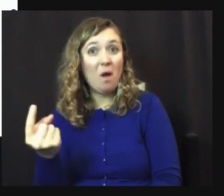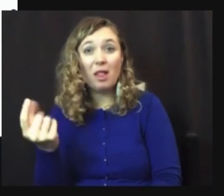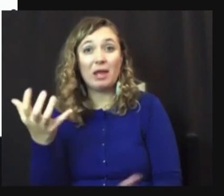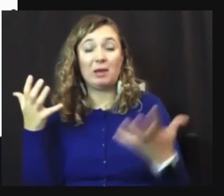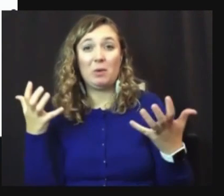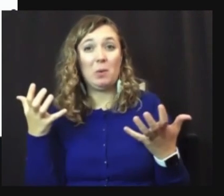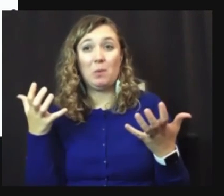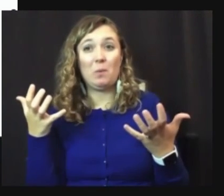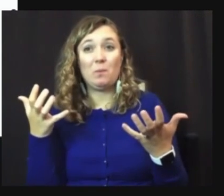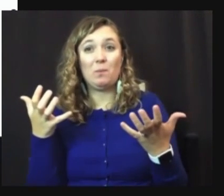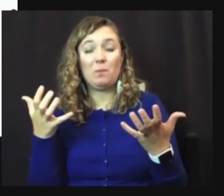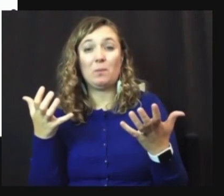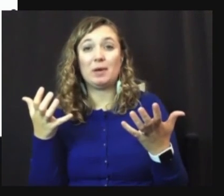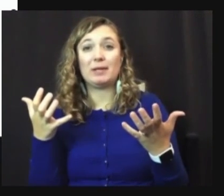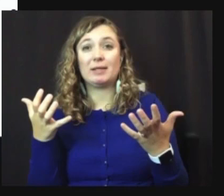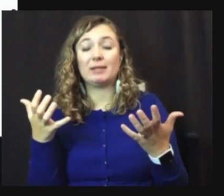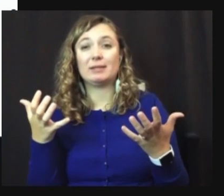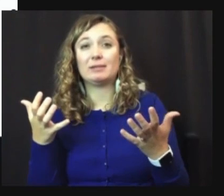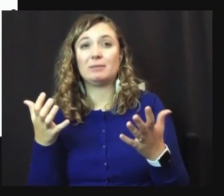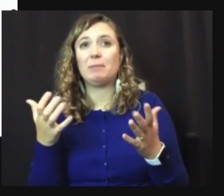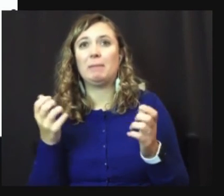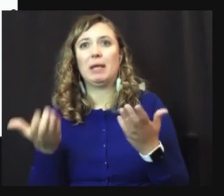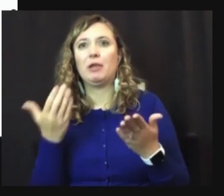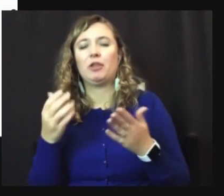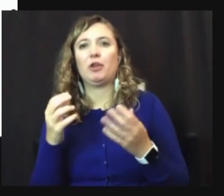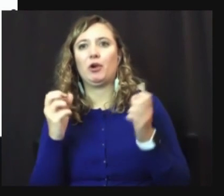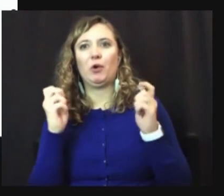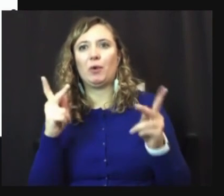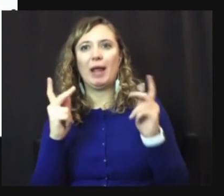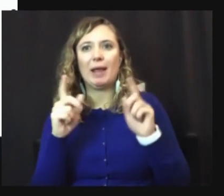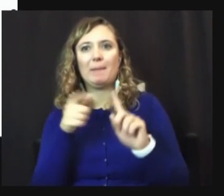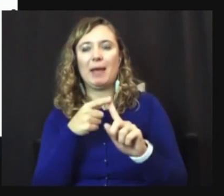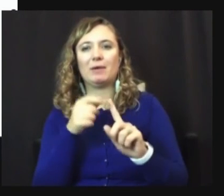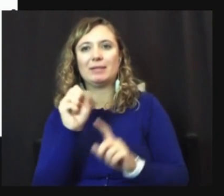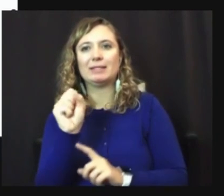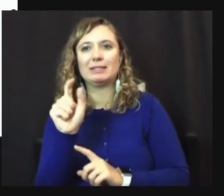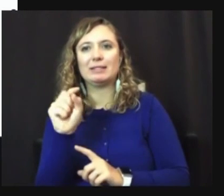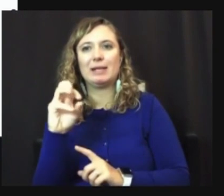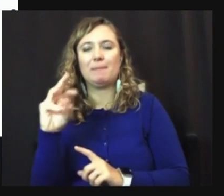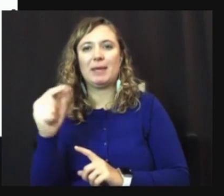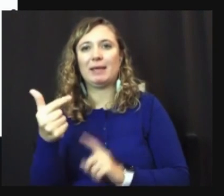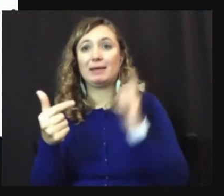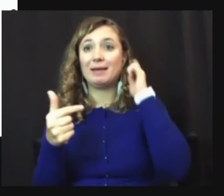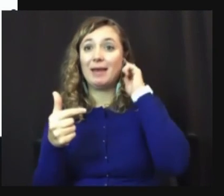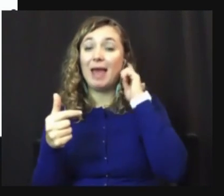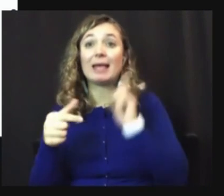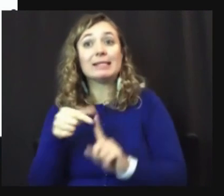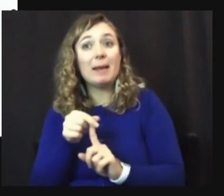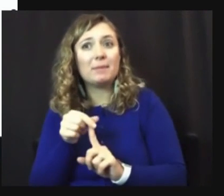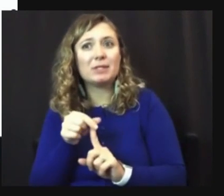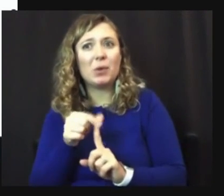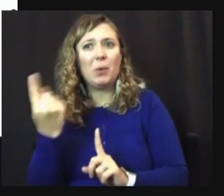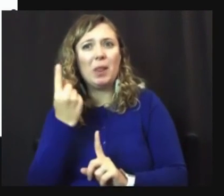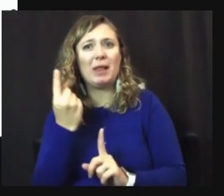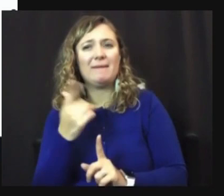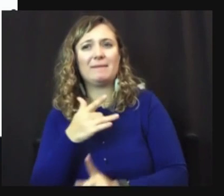they're like totally okay with every other thing about stimming and they just find it annoying.